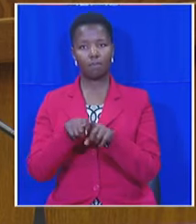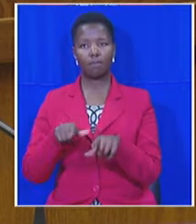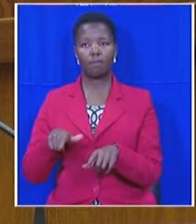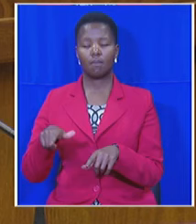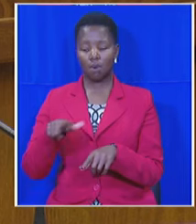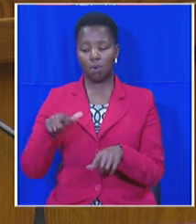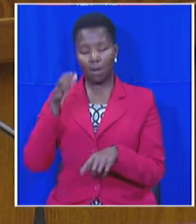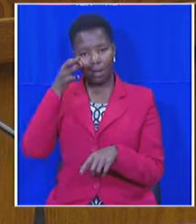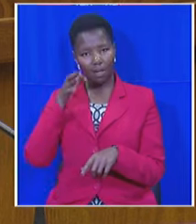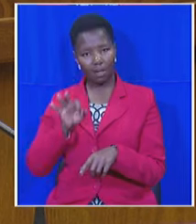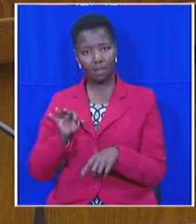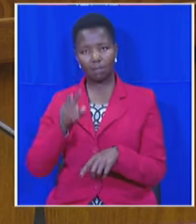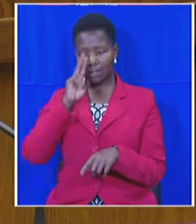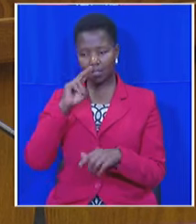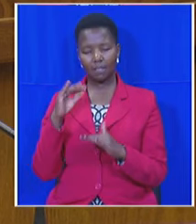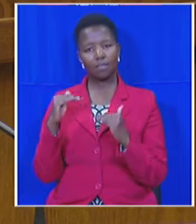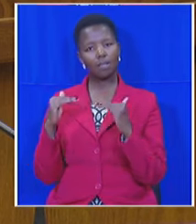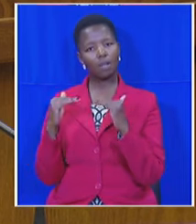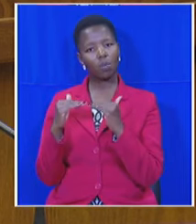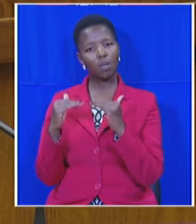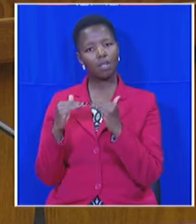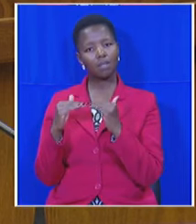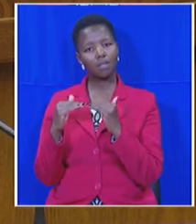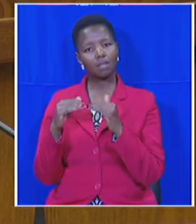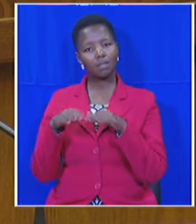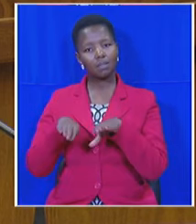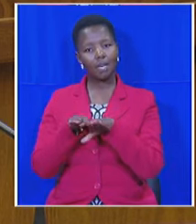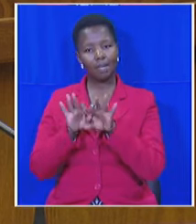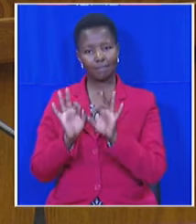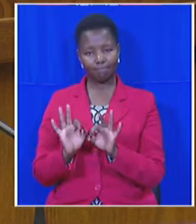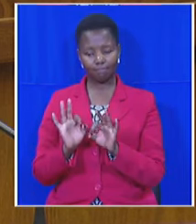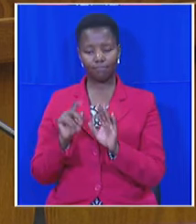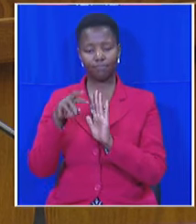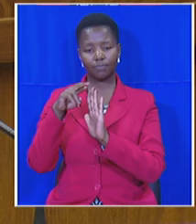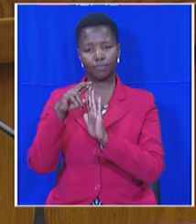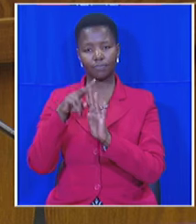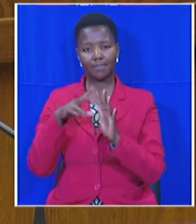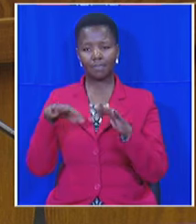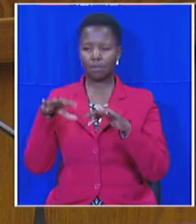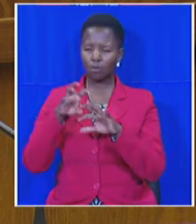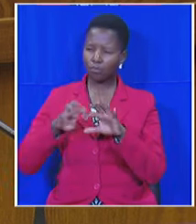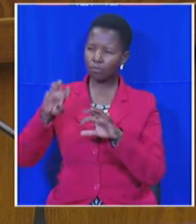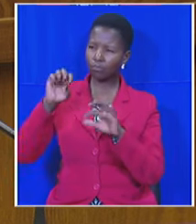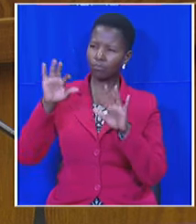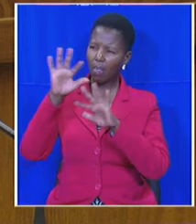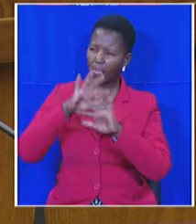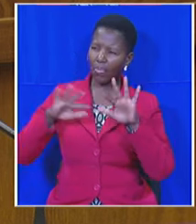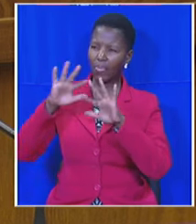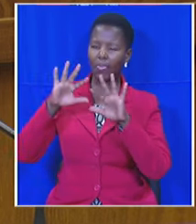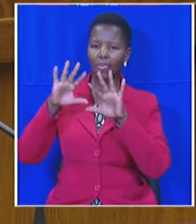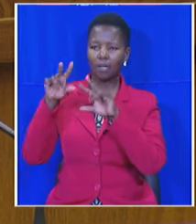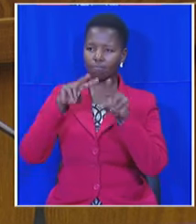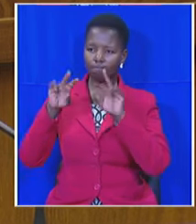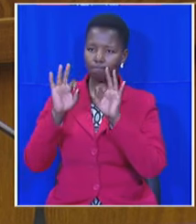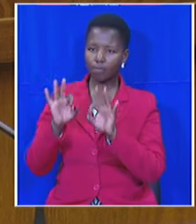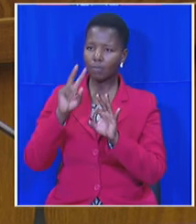stronger air quality standards, monitor emissions properly, and provide incentives for investments that will lead to cleaner